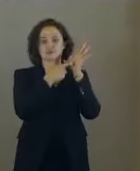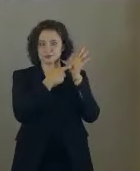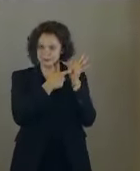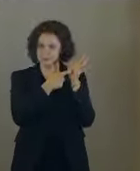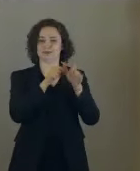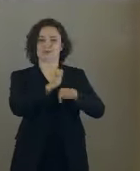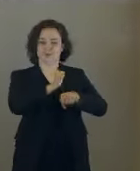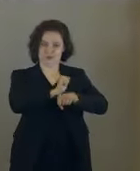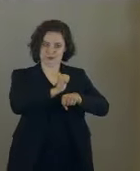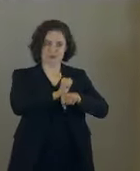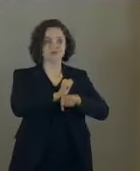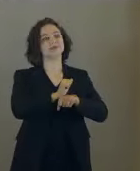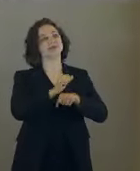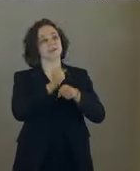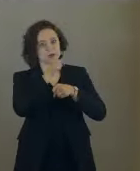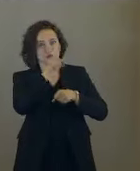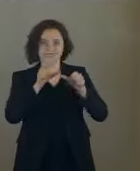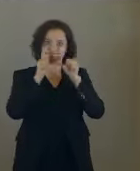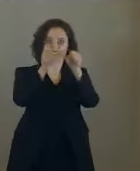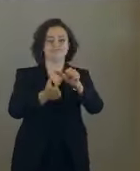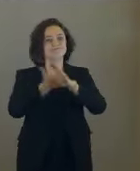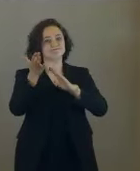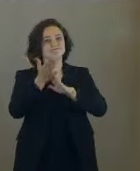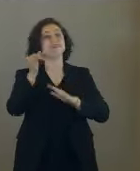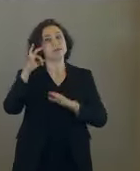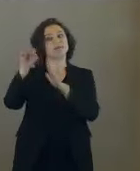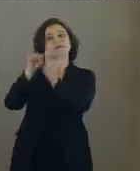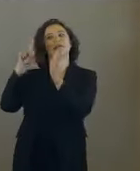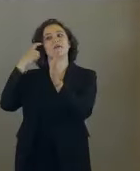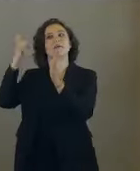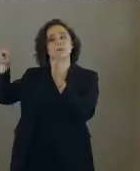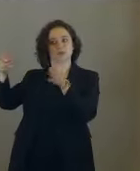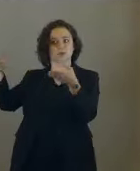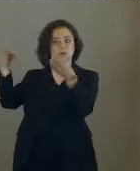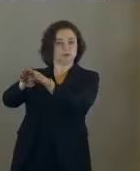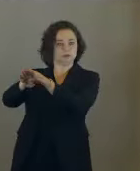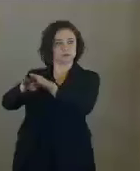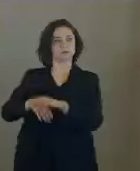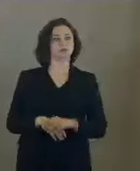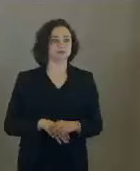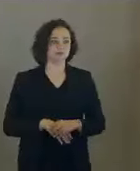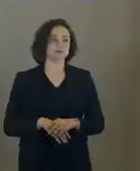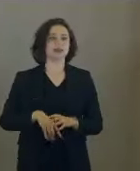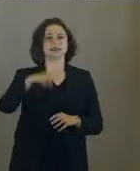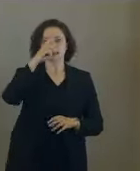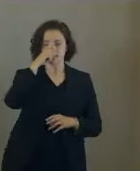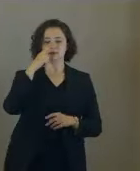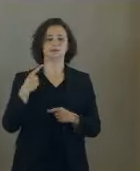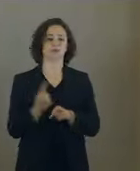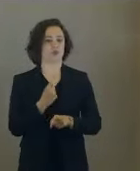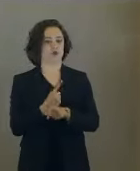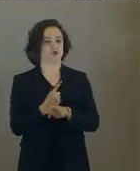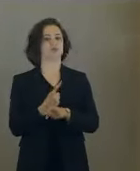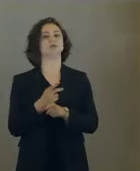on in the event that the state government had to shut down. And so along those lines, I think it would be appropriate for us to give